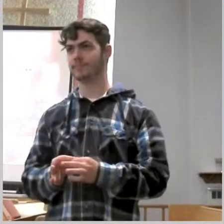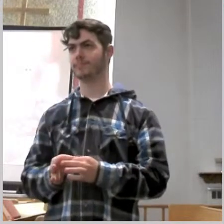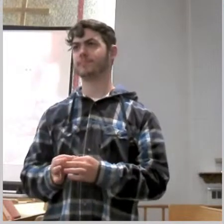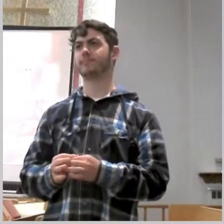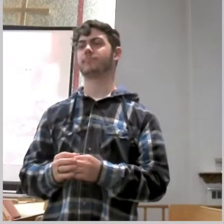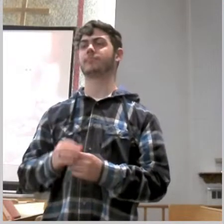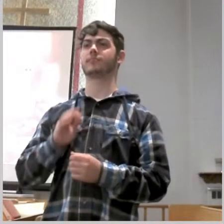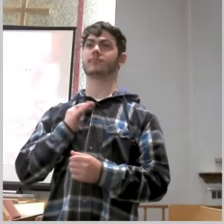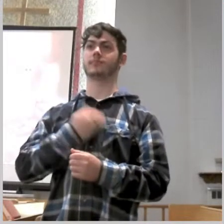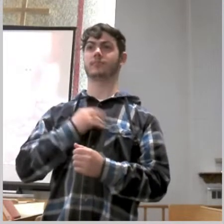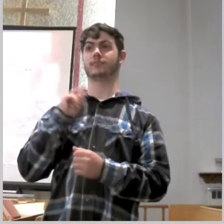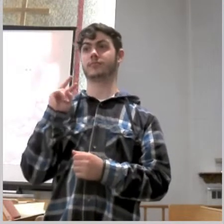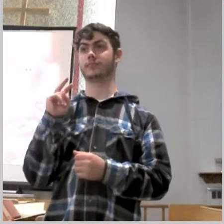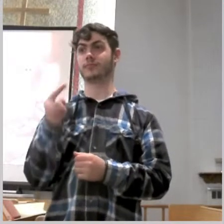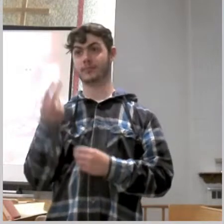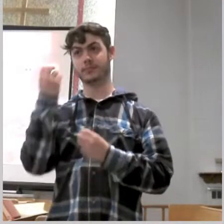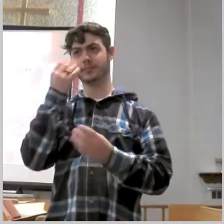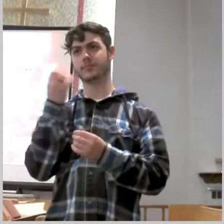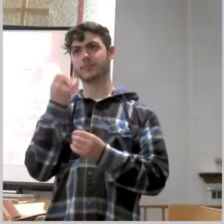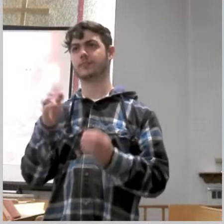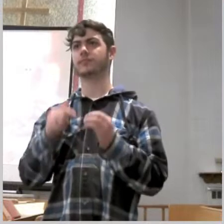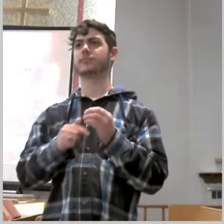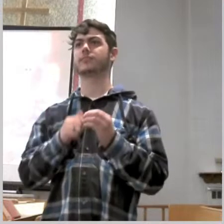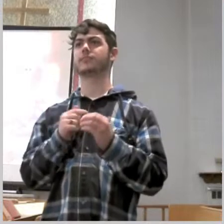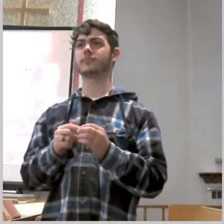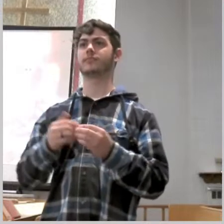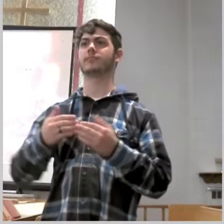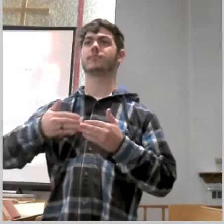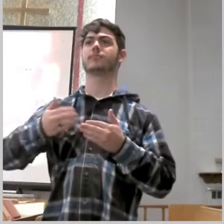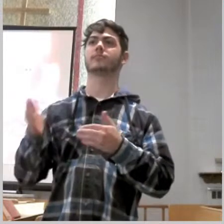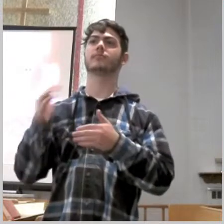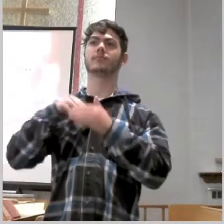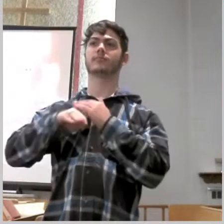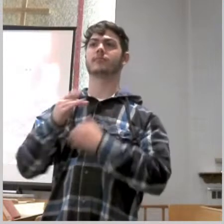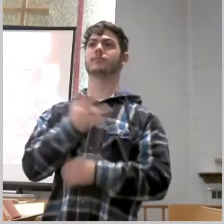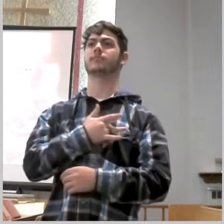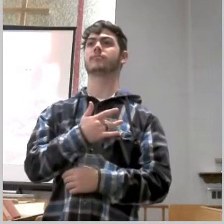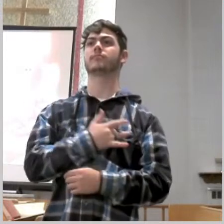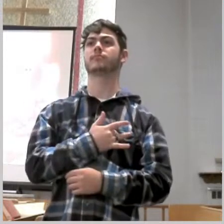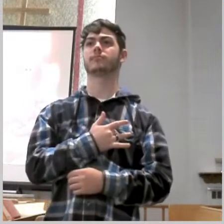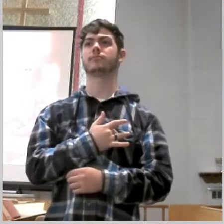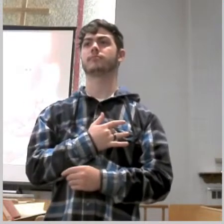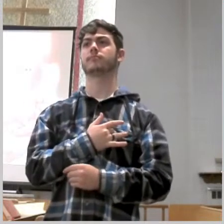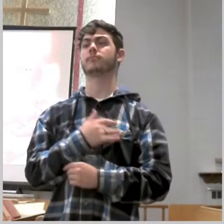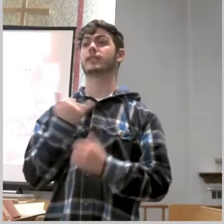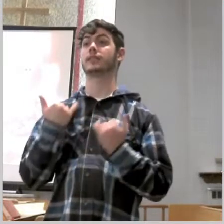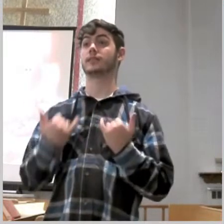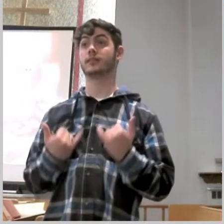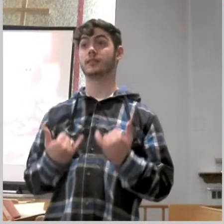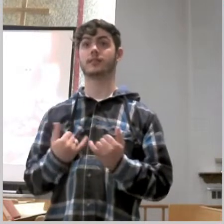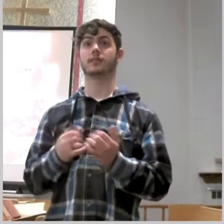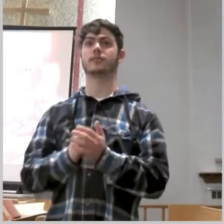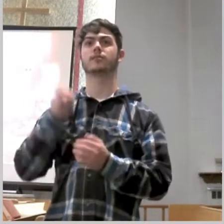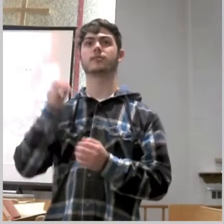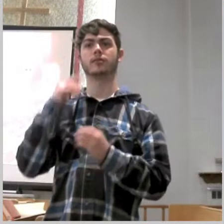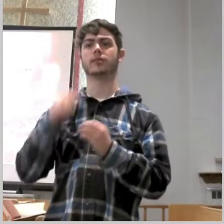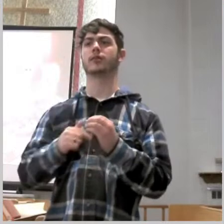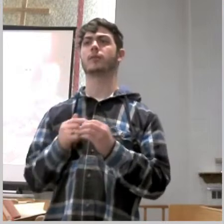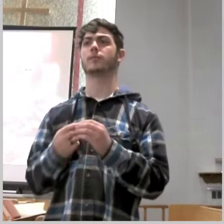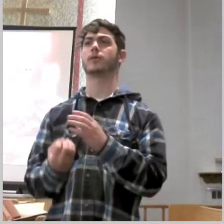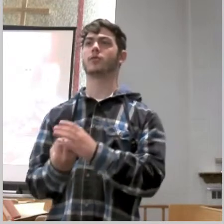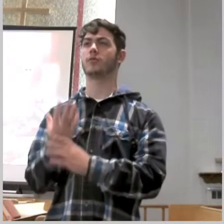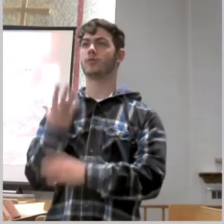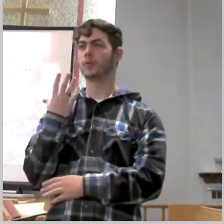our second message was about, gateway to the heart. So today we're learning about growth. And why growth?